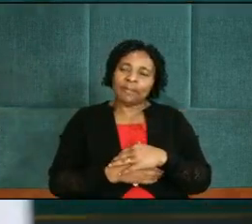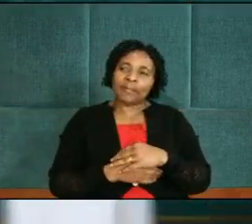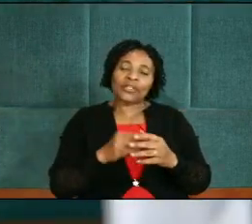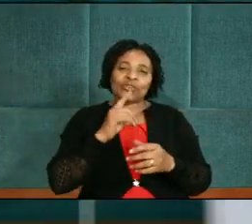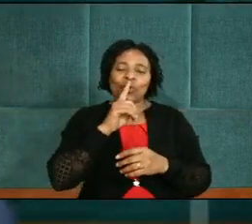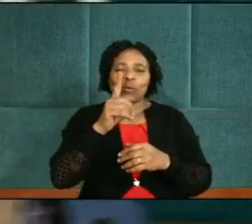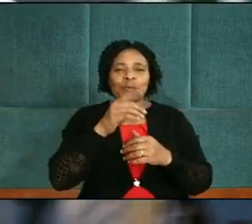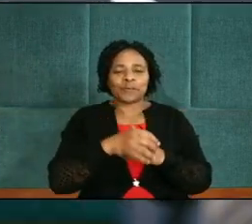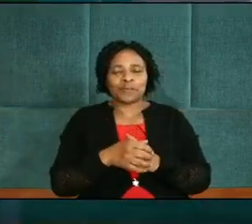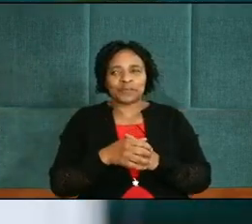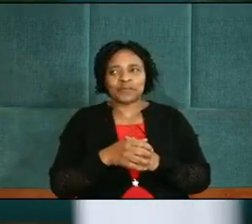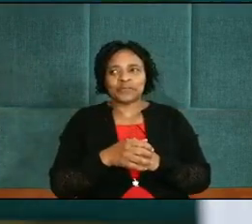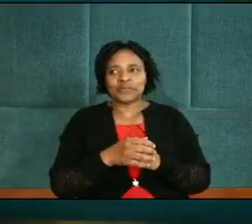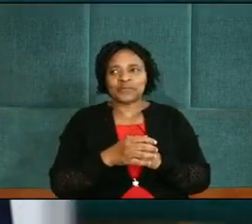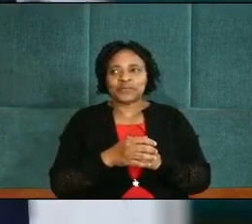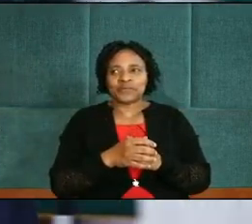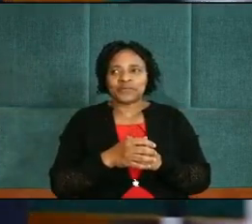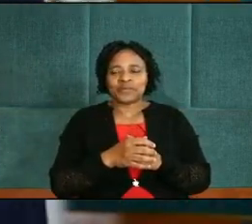So,